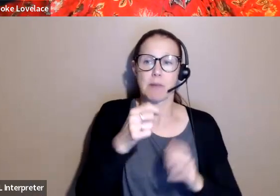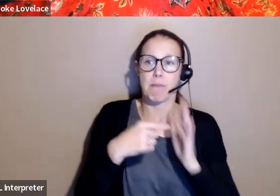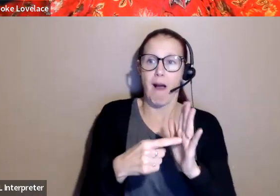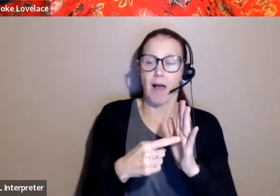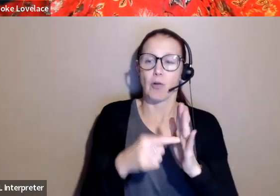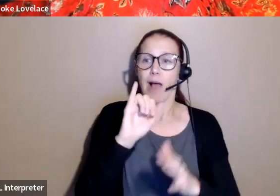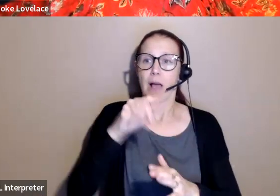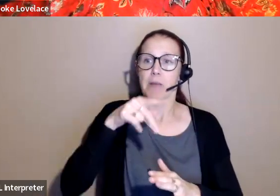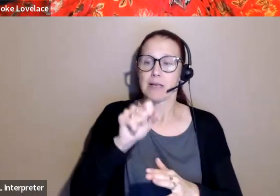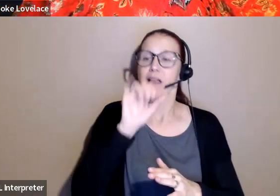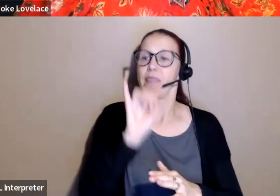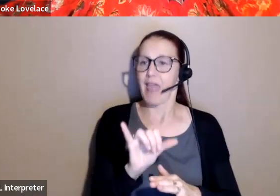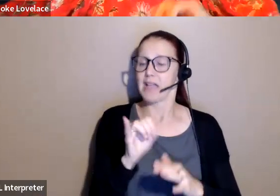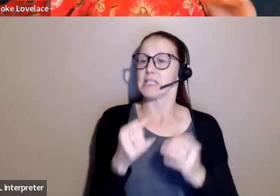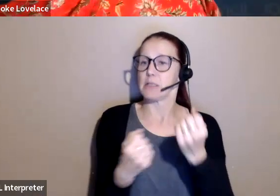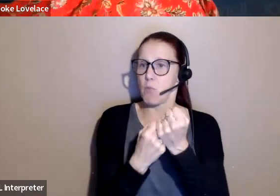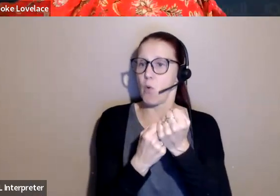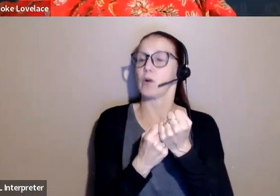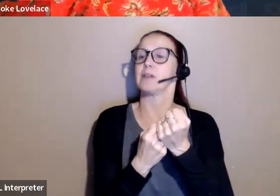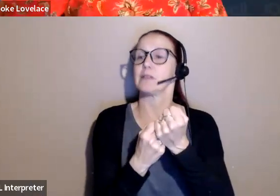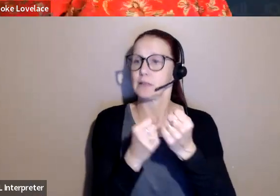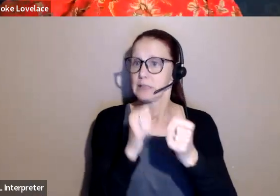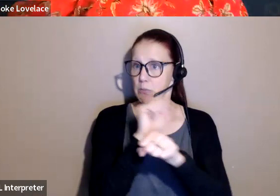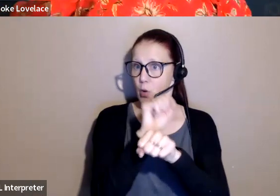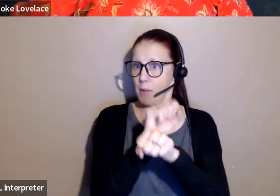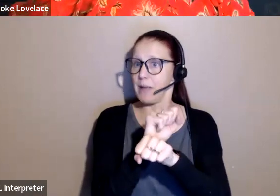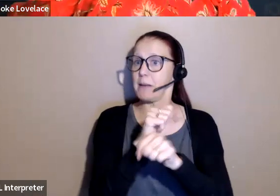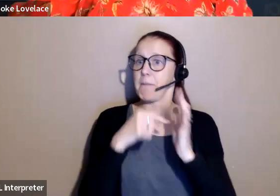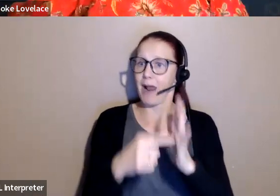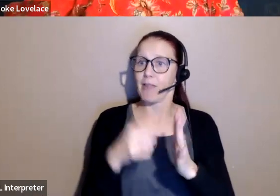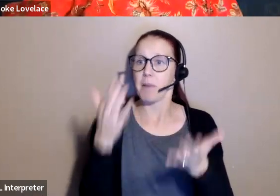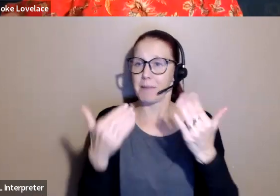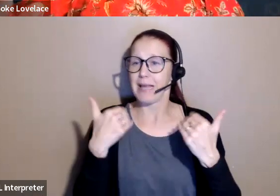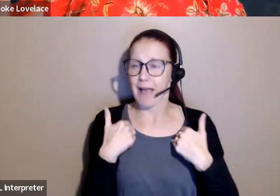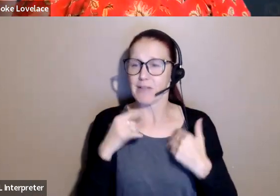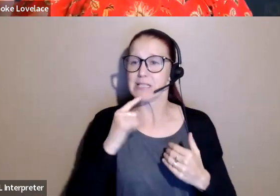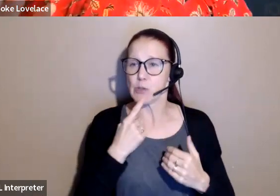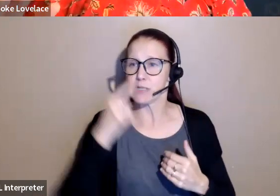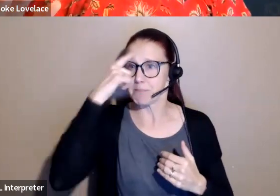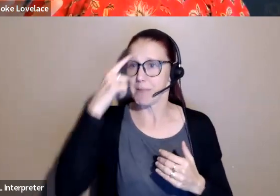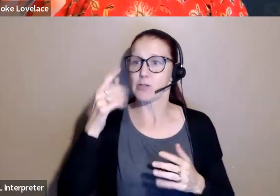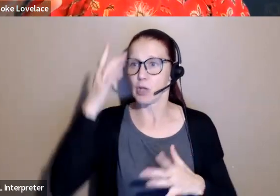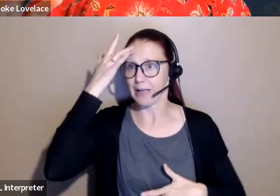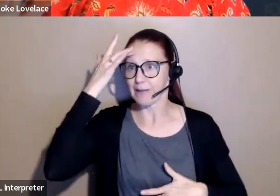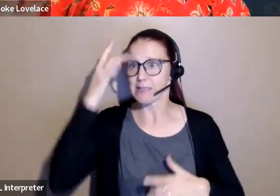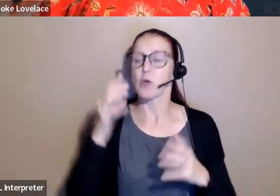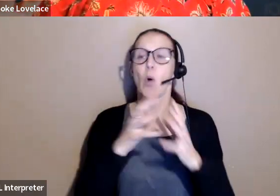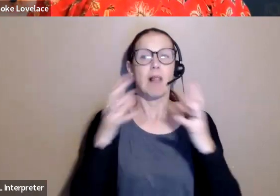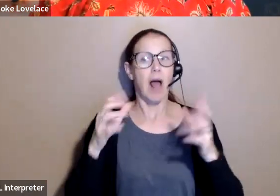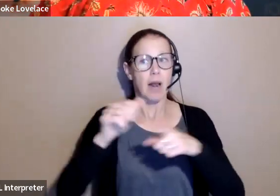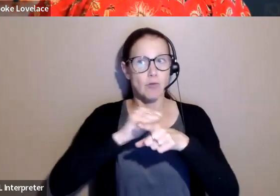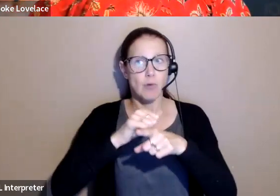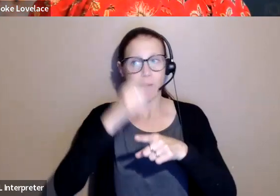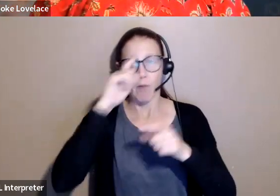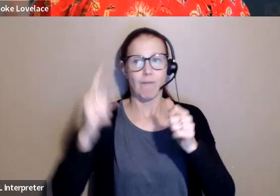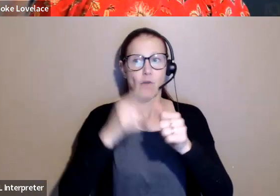a supportive employment model for individuals that may be experiencing serious mental illness. So there's been a lot of training to basically, I think the first